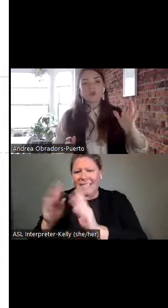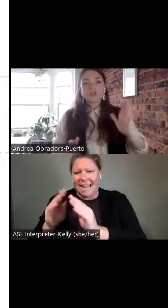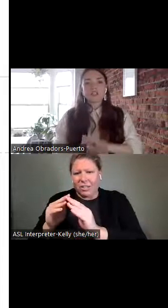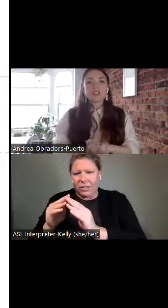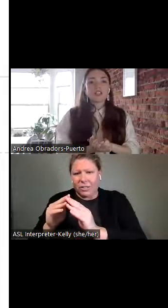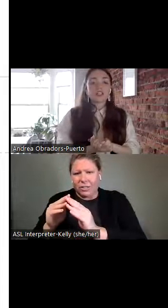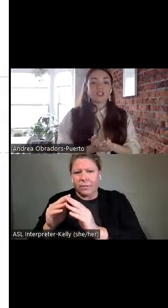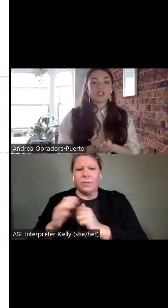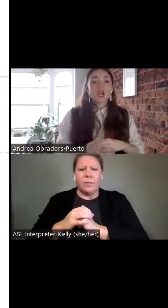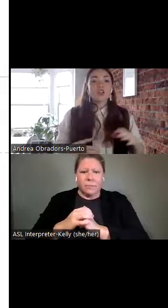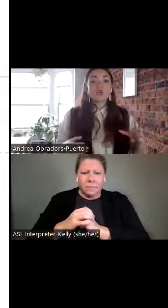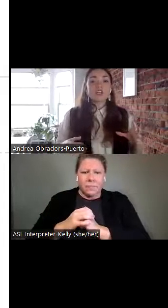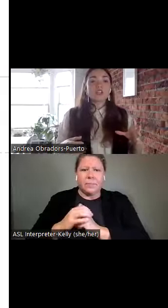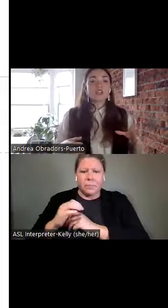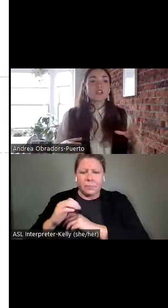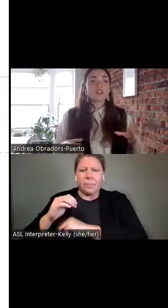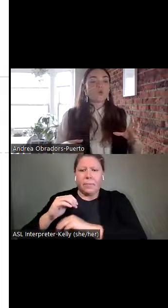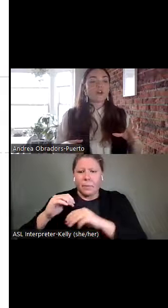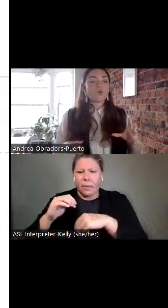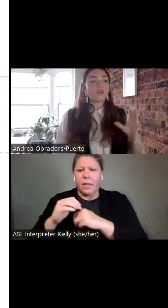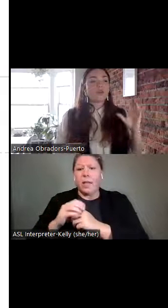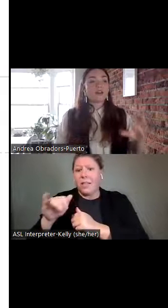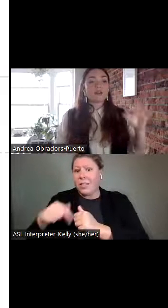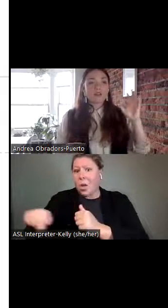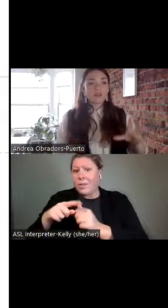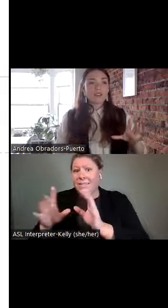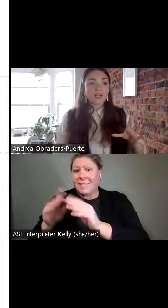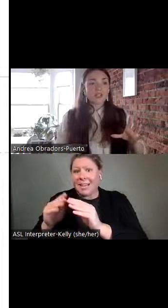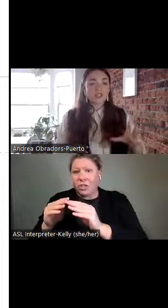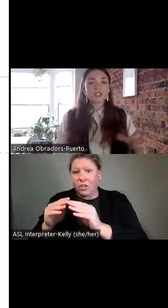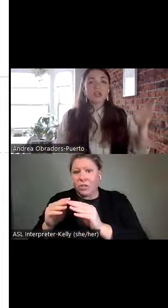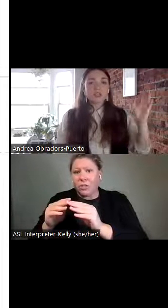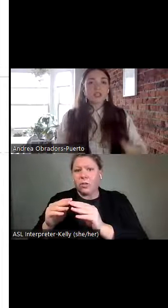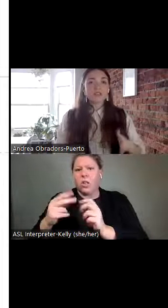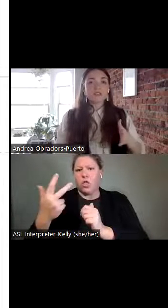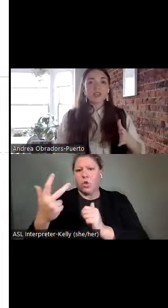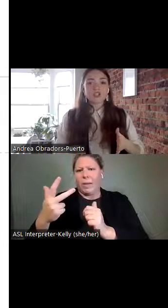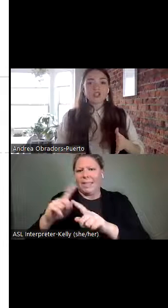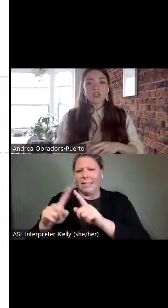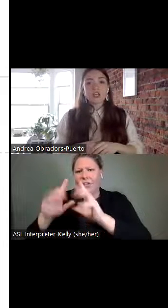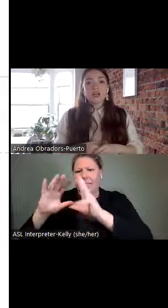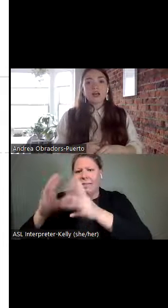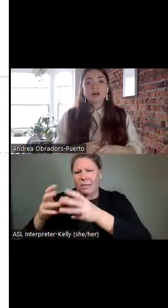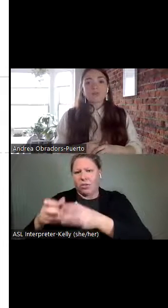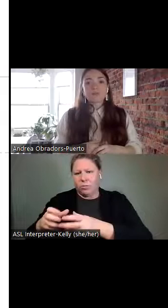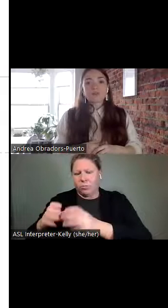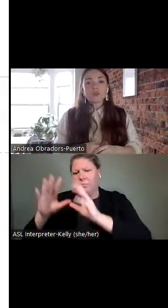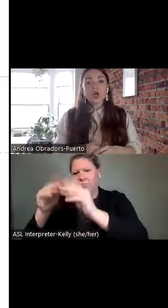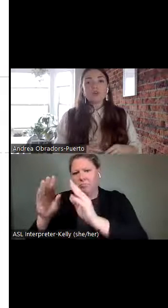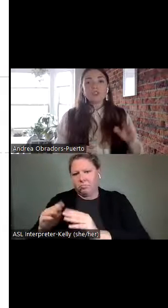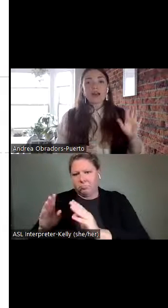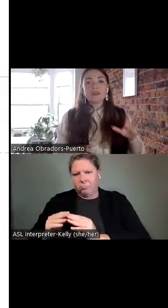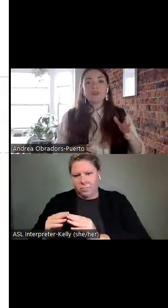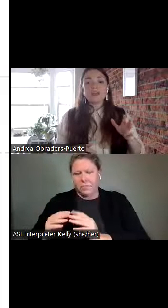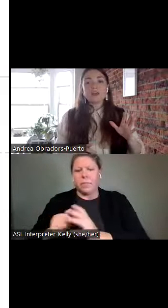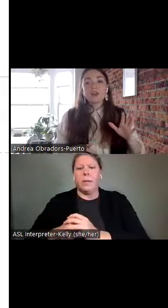have the co-creation sessions. Those sessions were divided in 3 sessions, consecutive sessions,